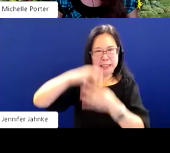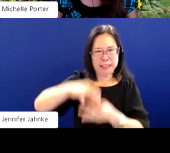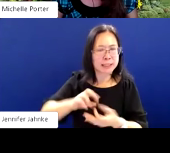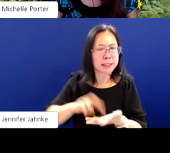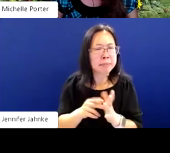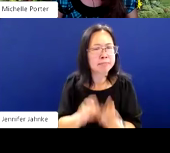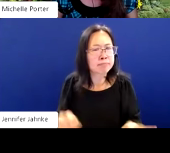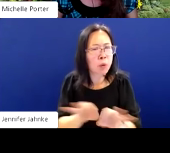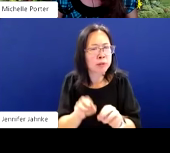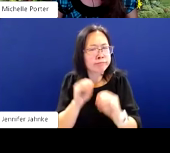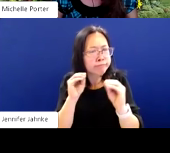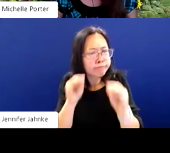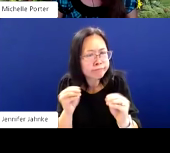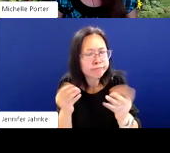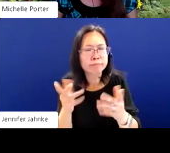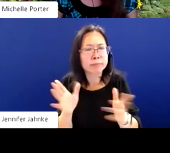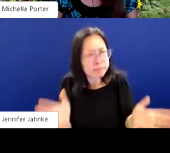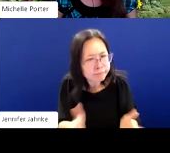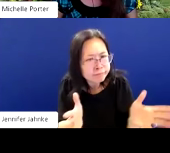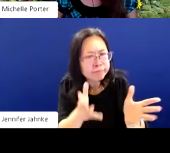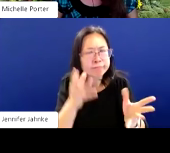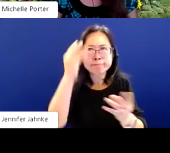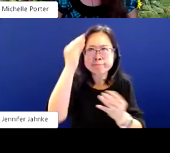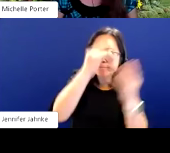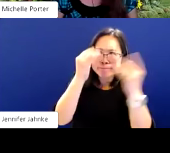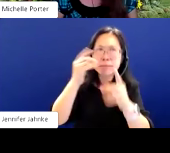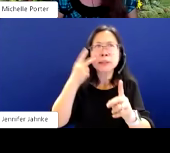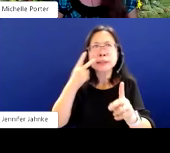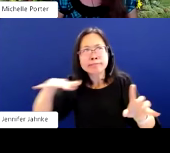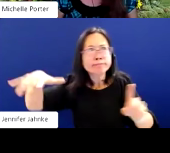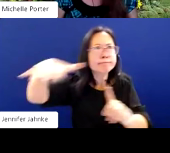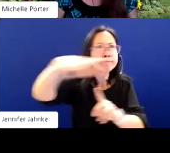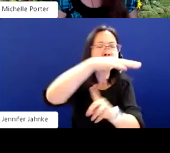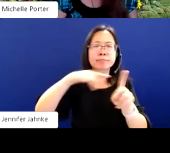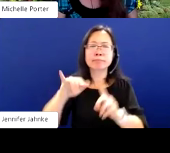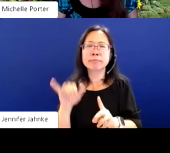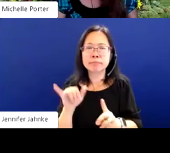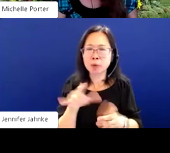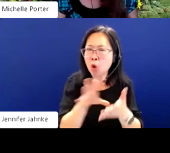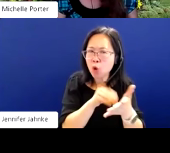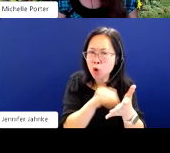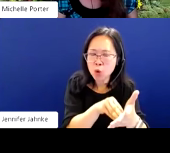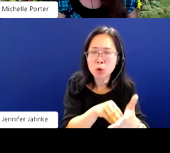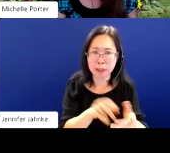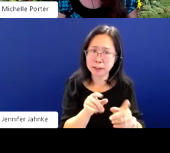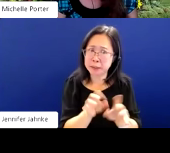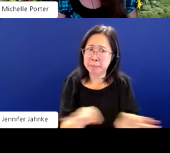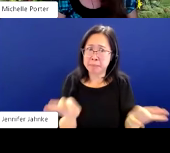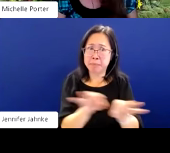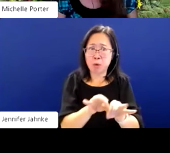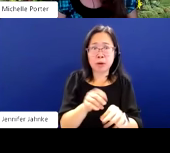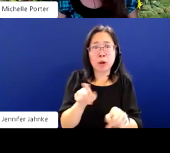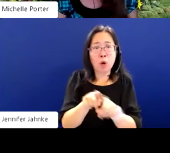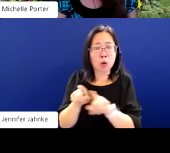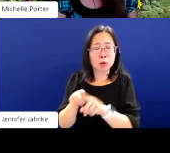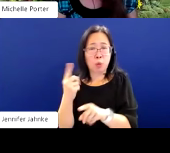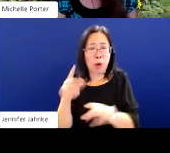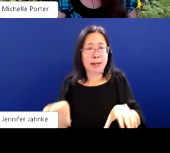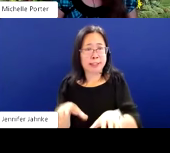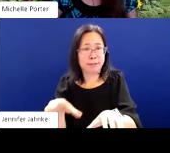building people's awareness of things around them, which was important for them in one of the activities we gave them, which was